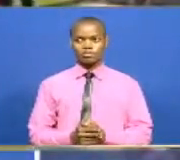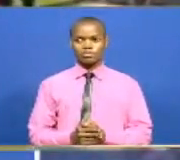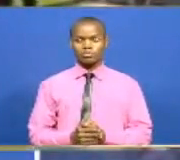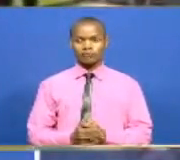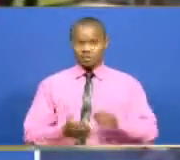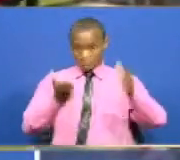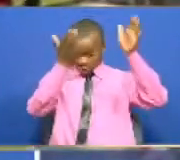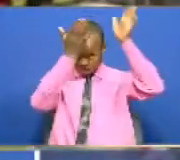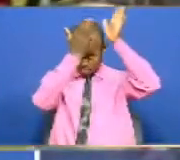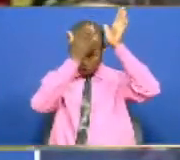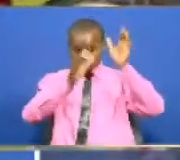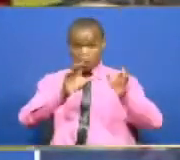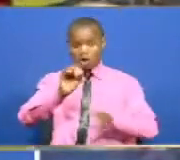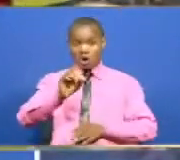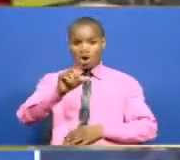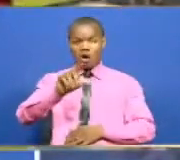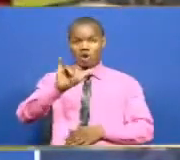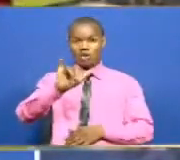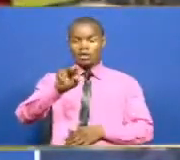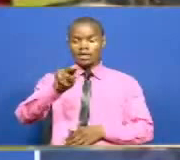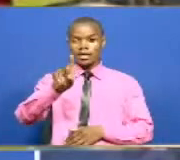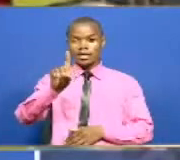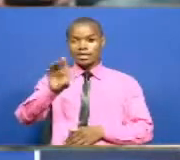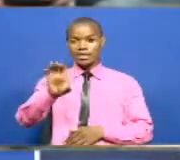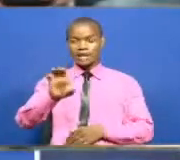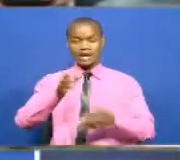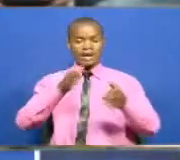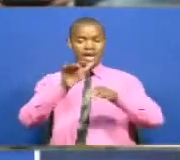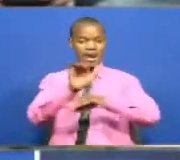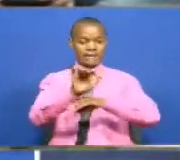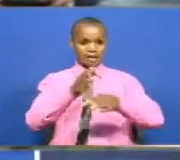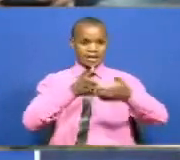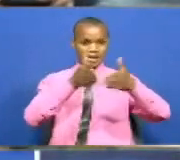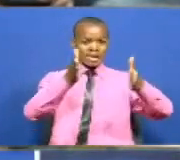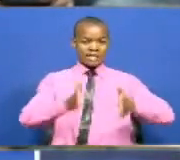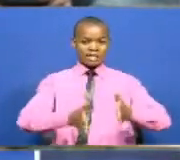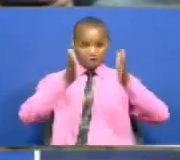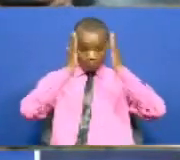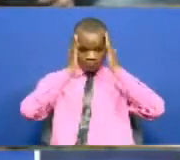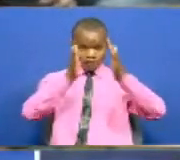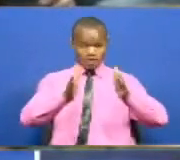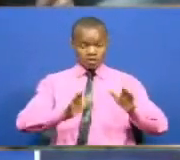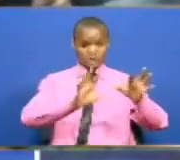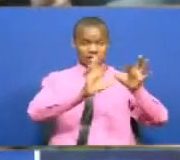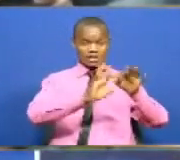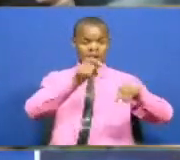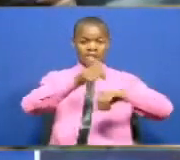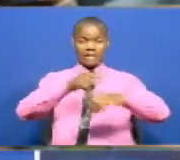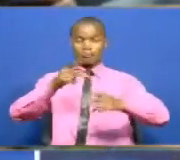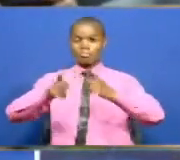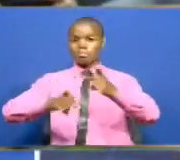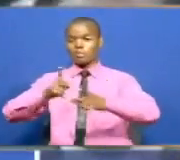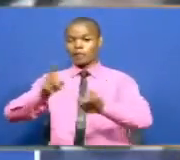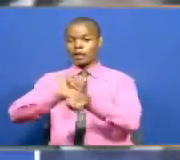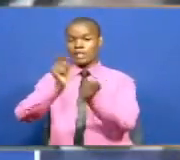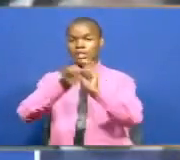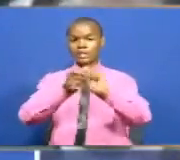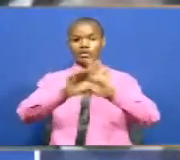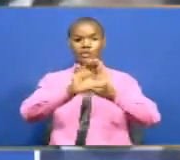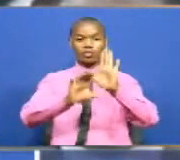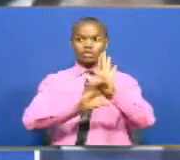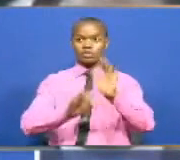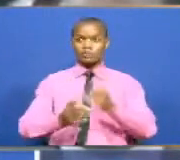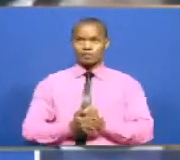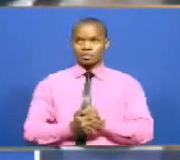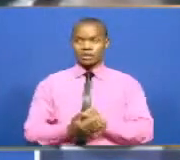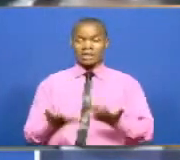Bishop Oginde urged politicians to observe sobriety and not polarizing the country at this time of the process of changing the constitution. It is in